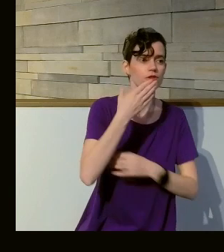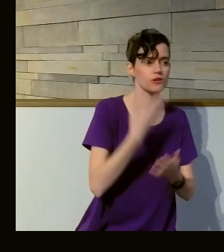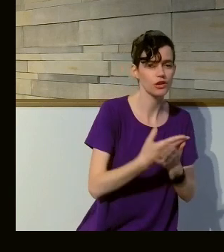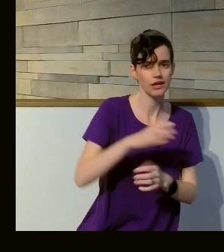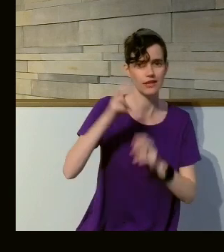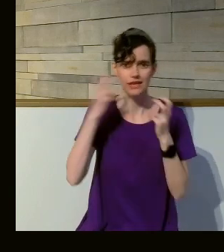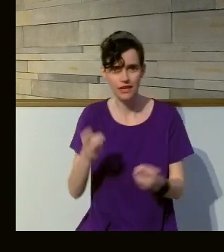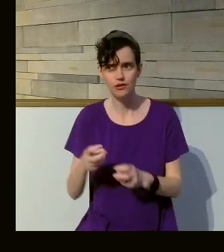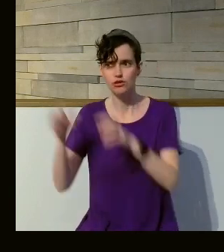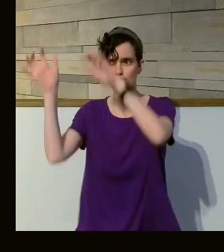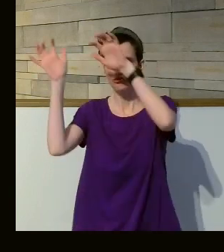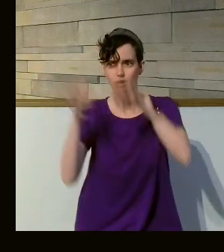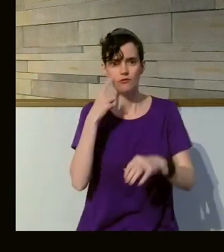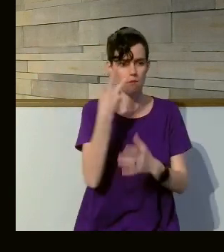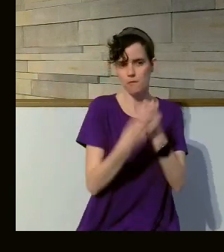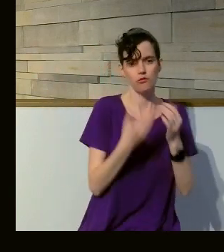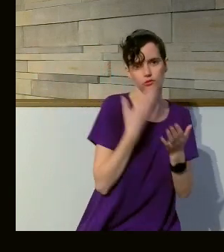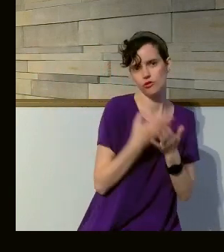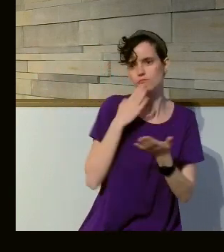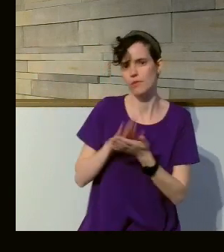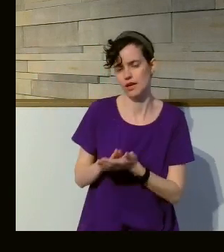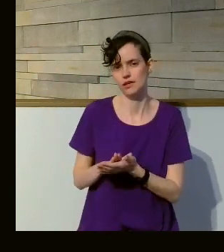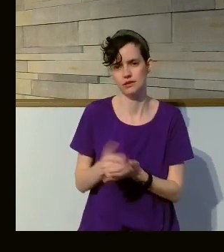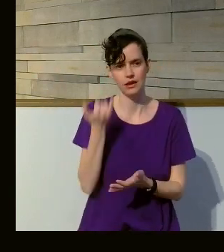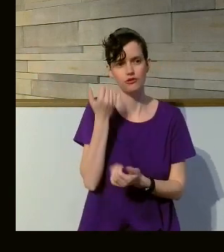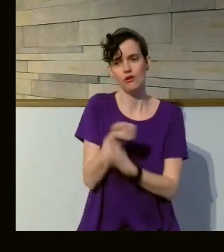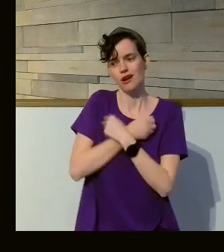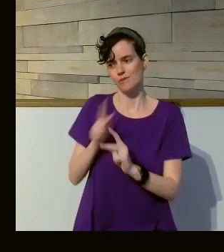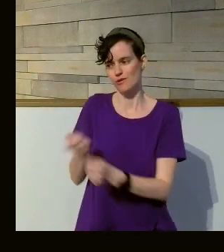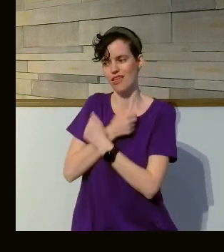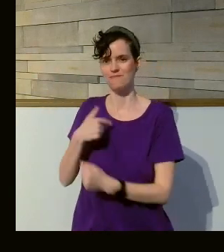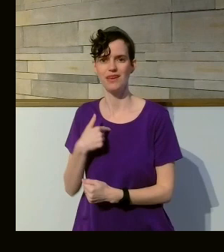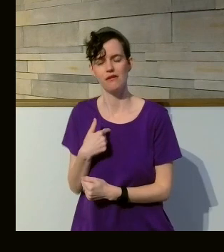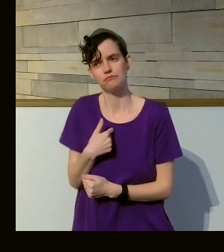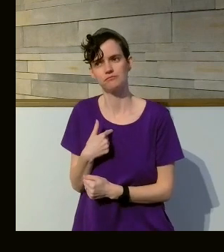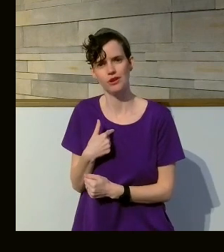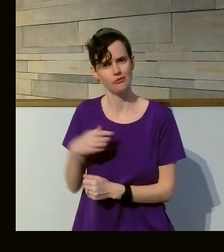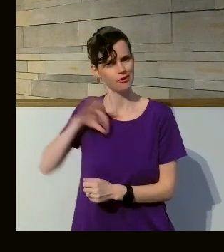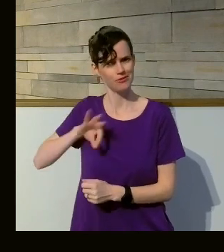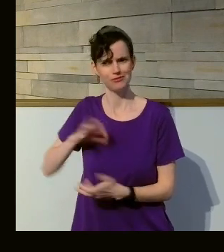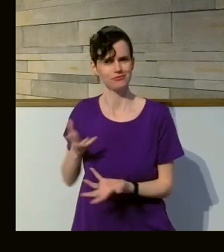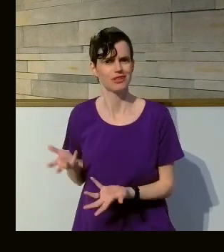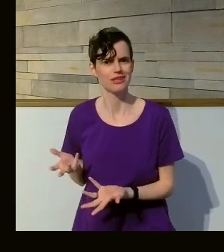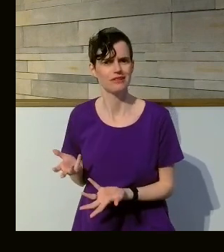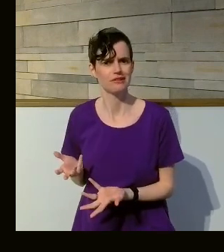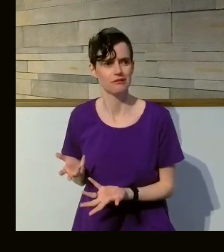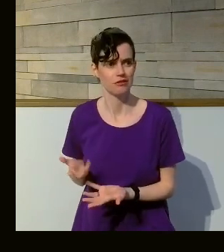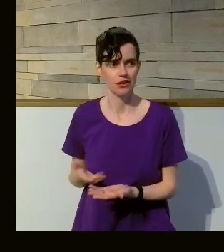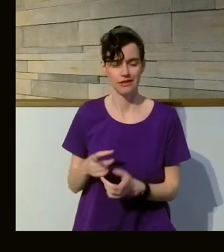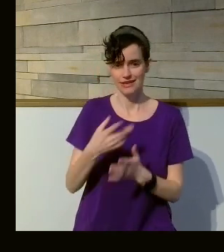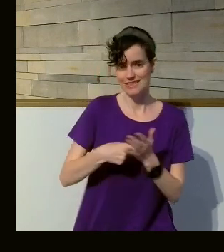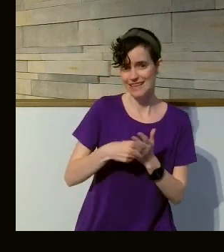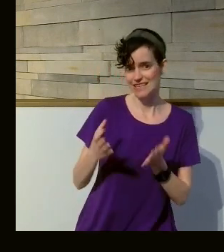sends rain on the righteous and the unrighteous. If you love those who love you, what reward will you get? Are not even the